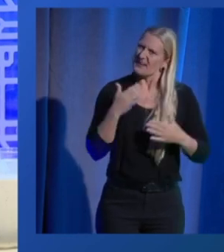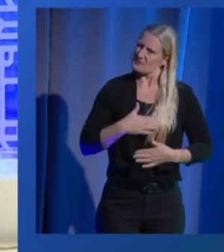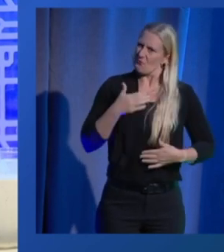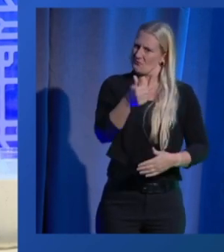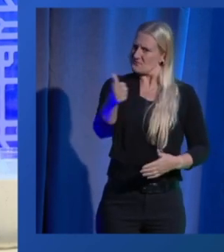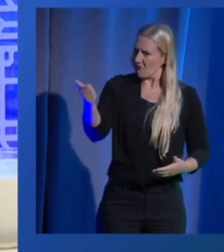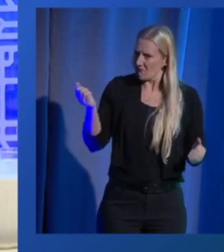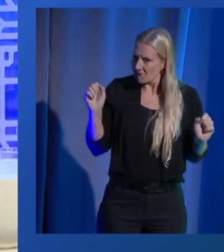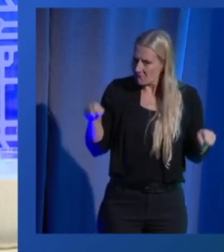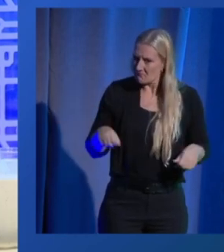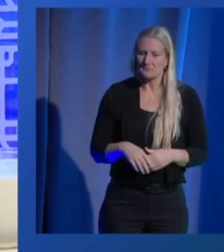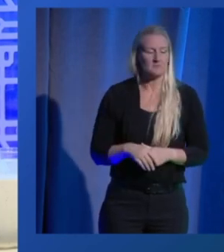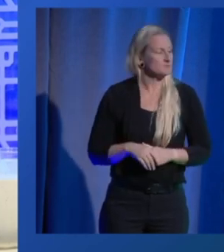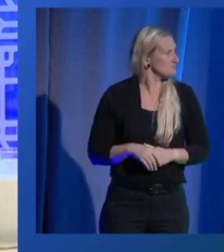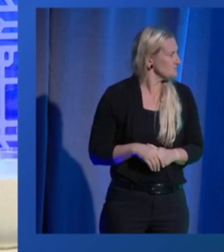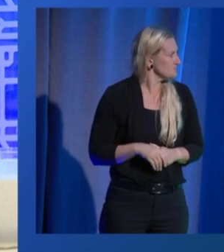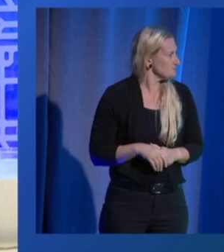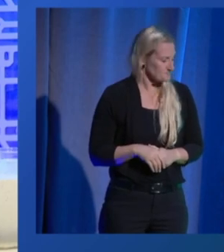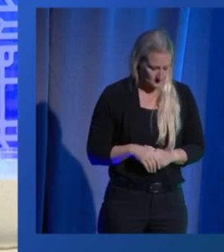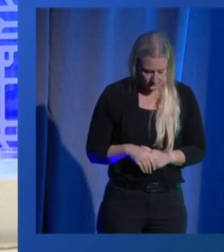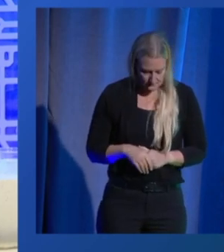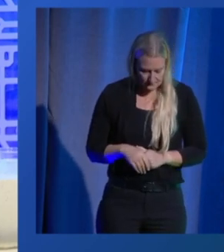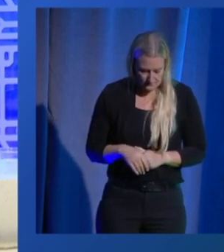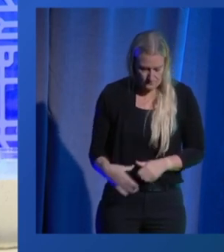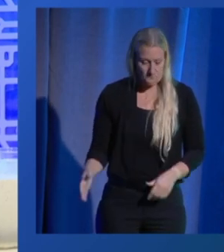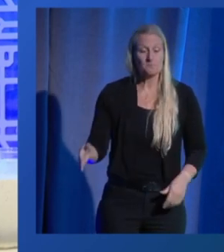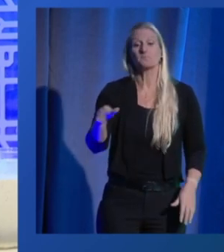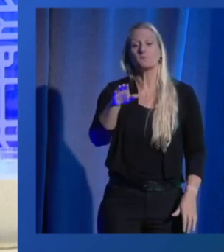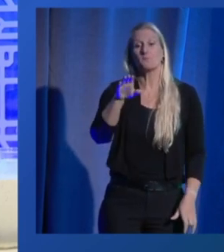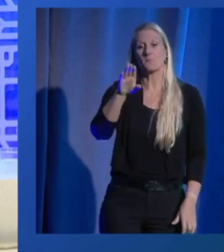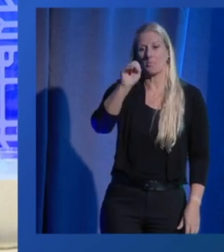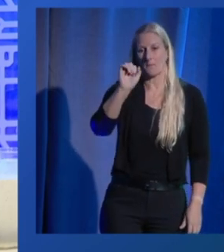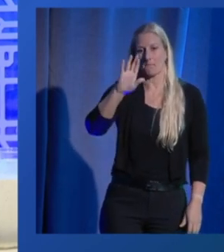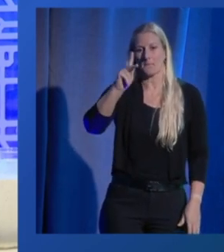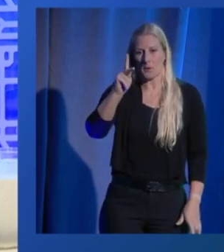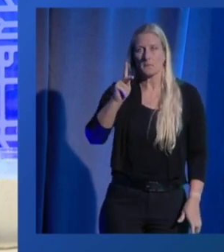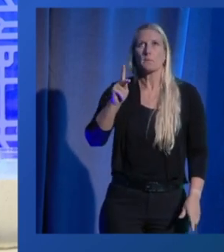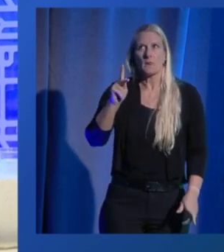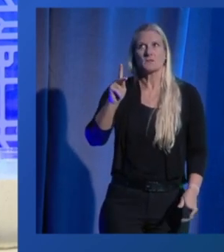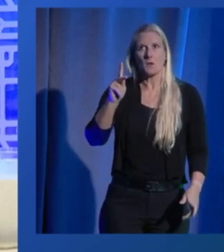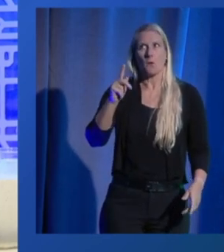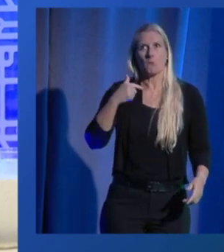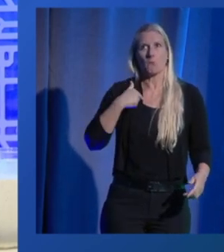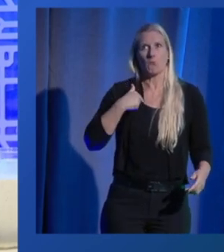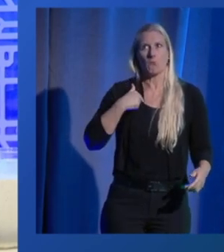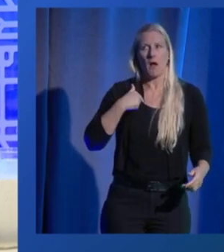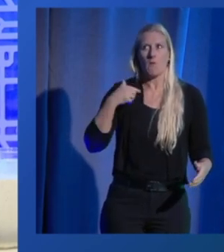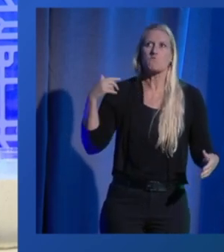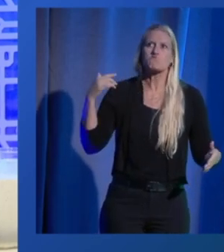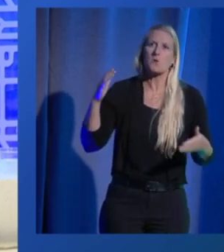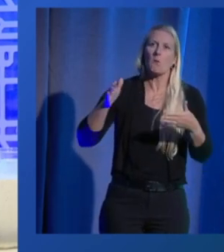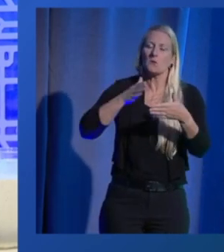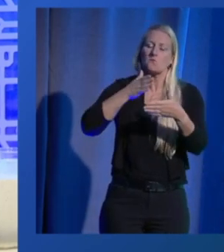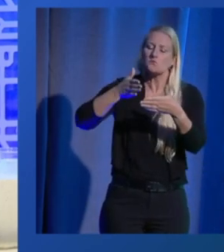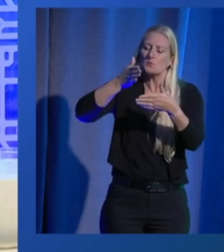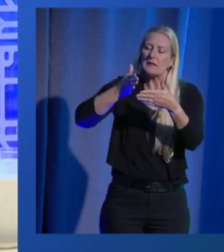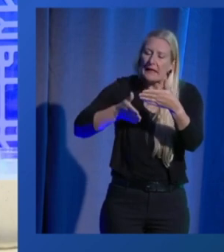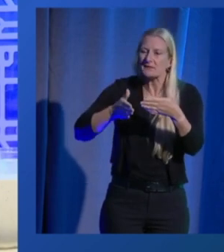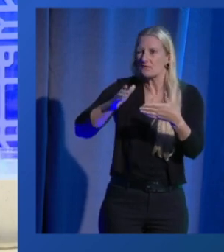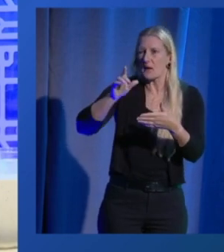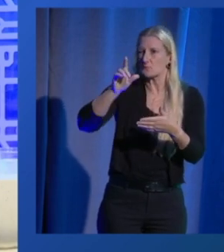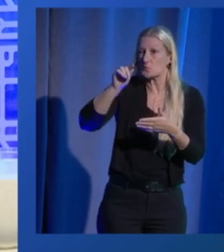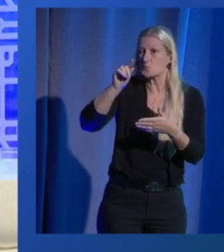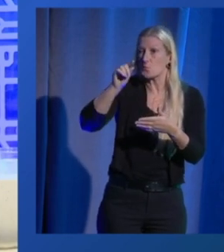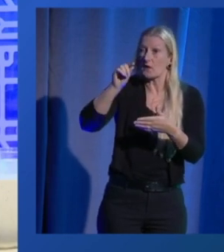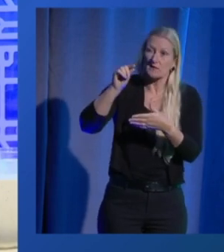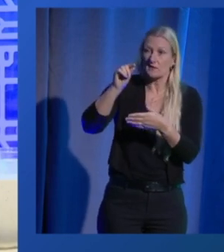would say I'm if I could do this all over again I'm wrapping up you know 20 some OD years of a career I would want to get into